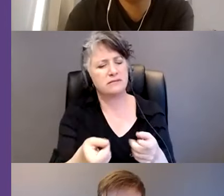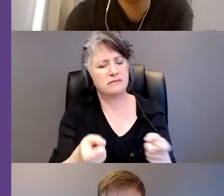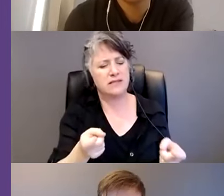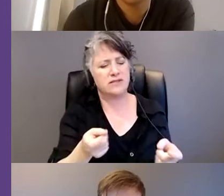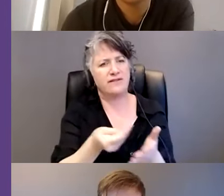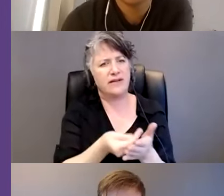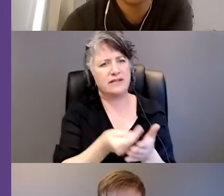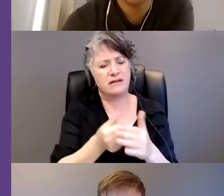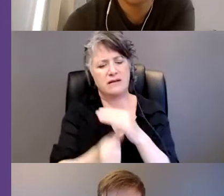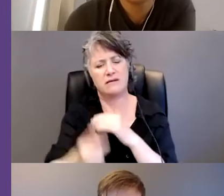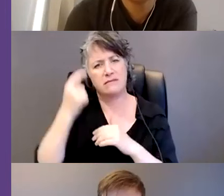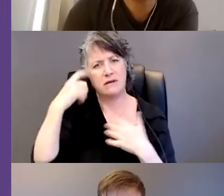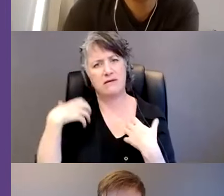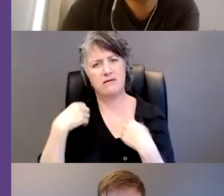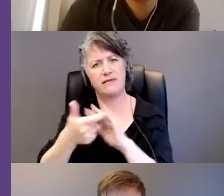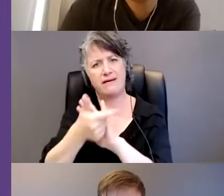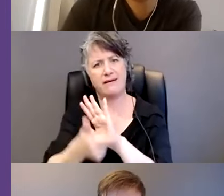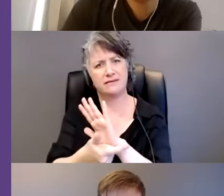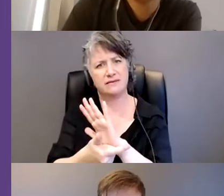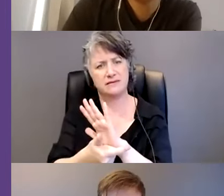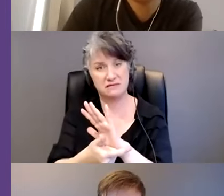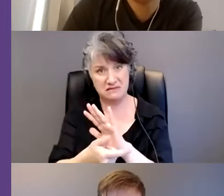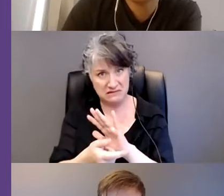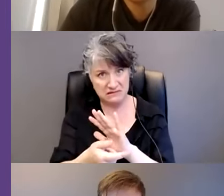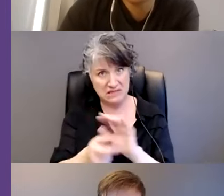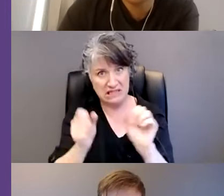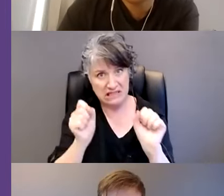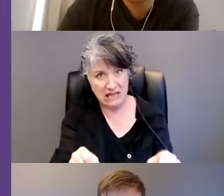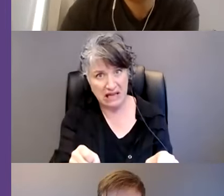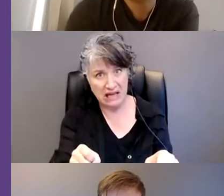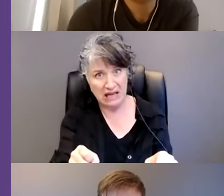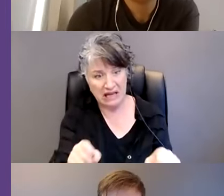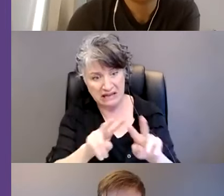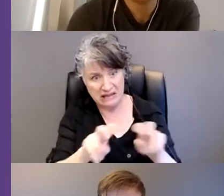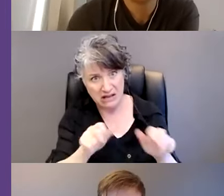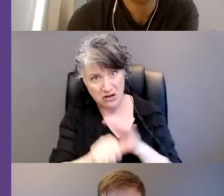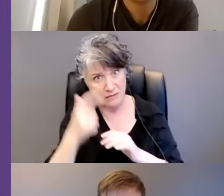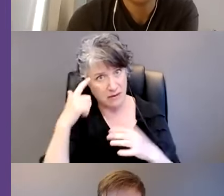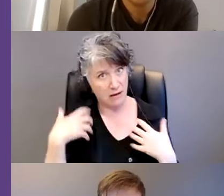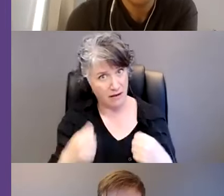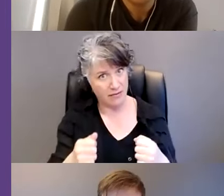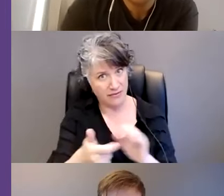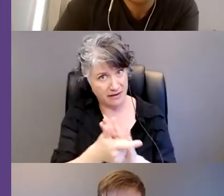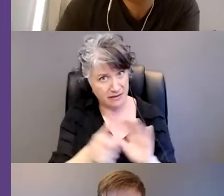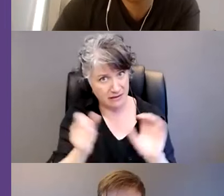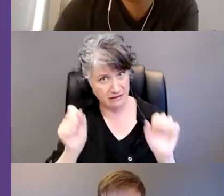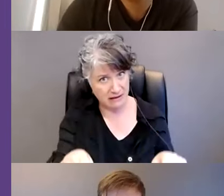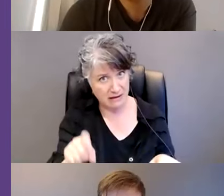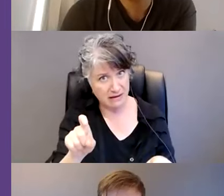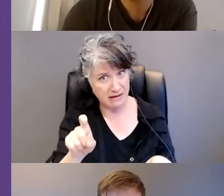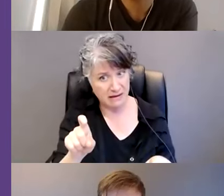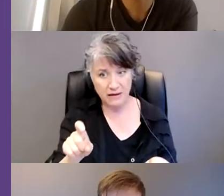the Mental Health Act. Were you ever able to do this? Someone was asking. Yeah, Yes.